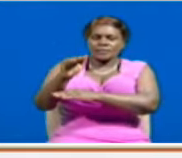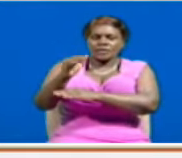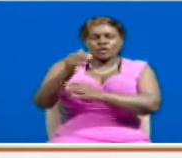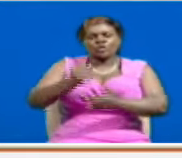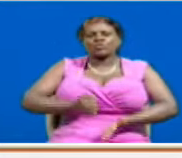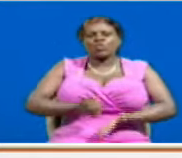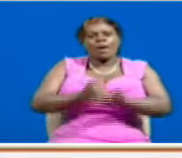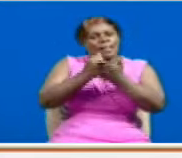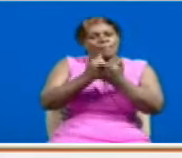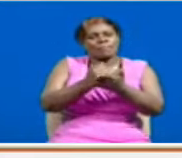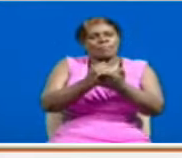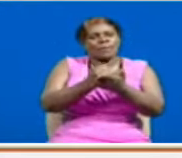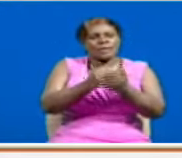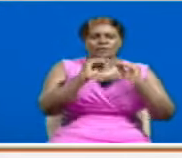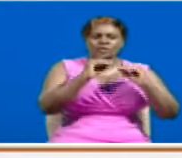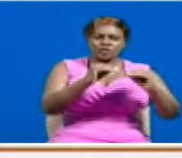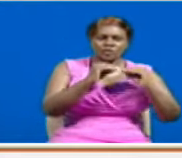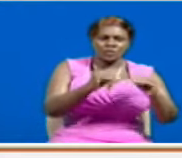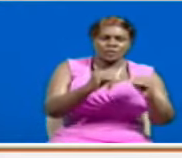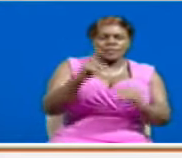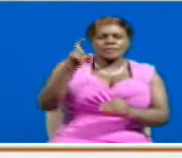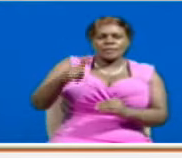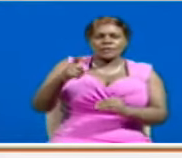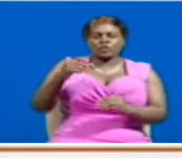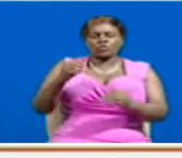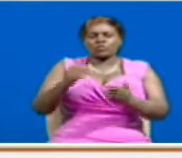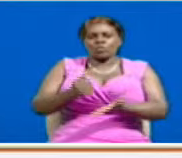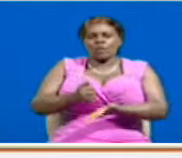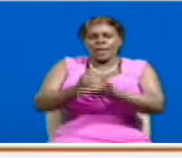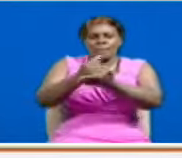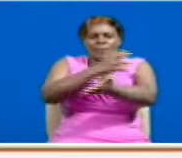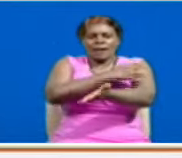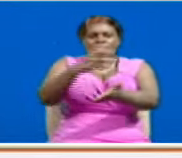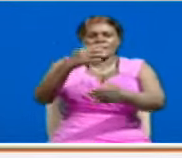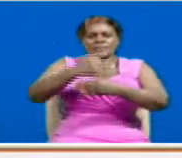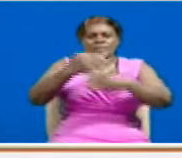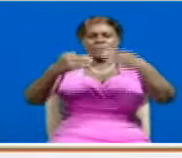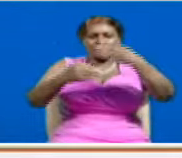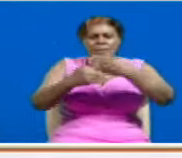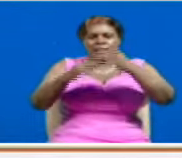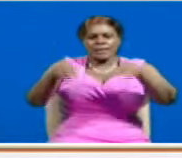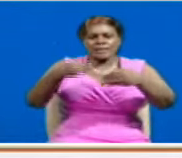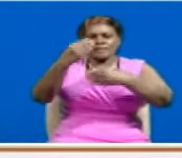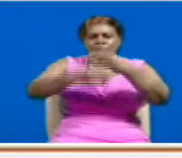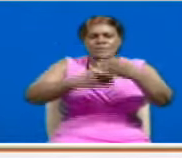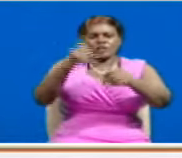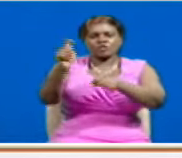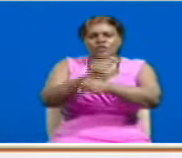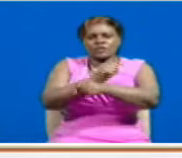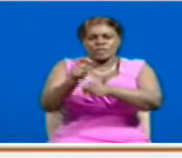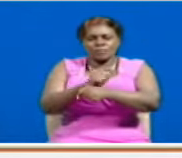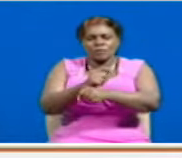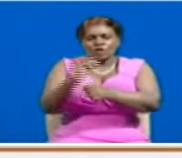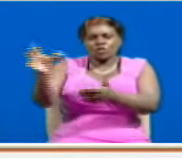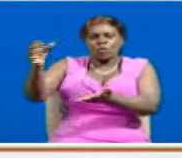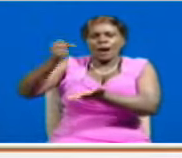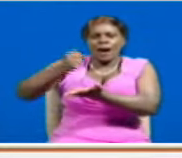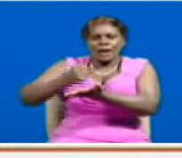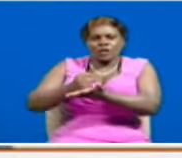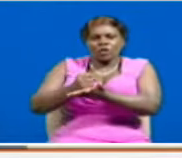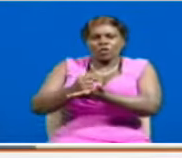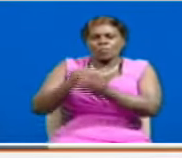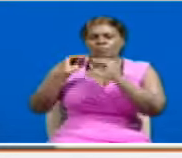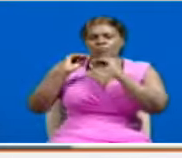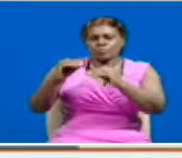to help the learners by teaching them. We need to capacity build them. We need to retool them and train them to adopt the